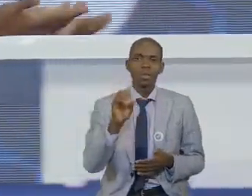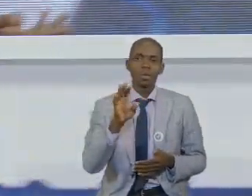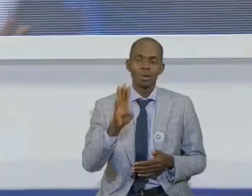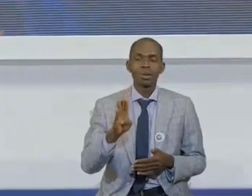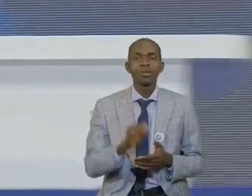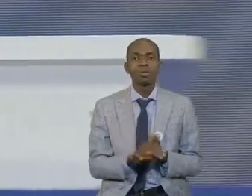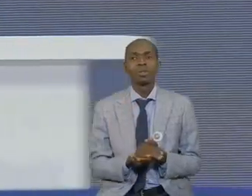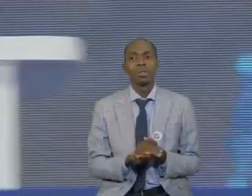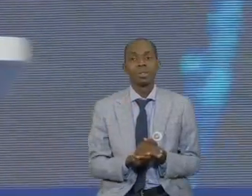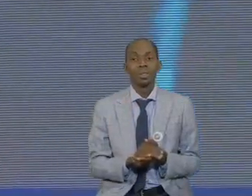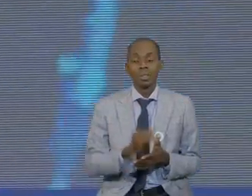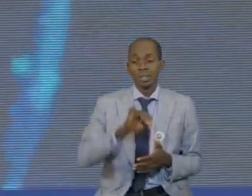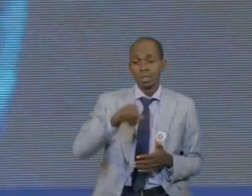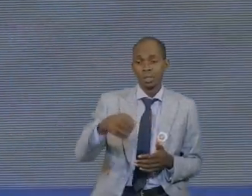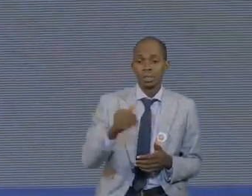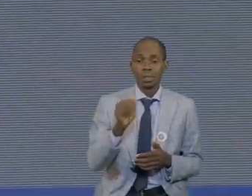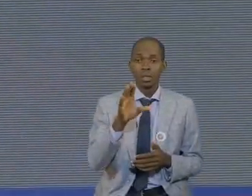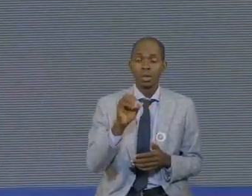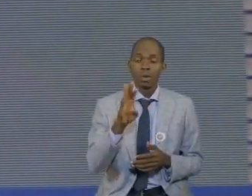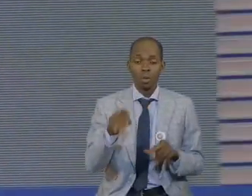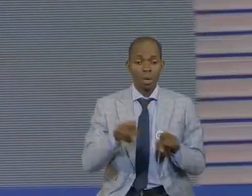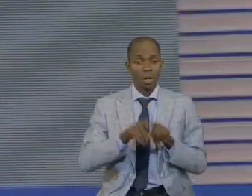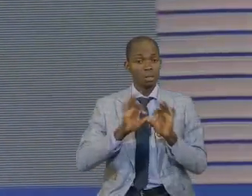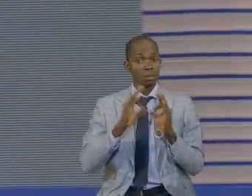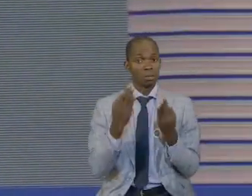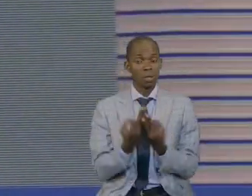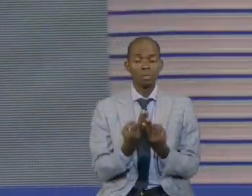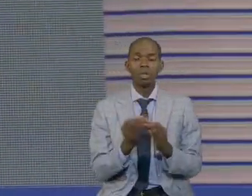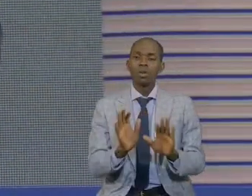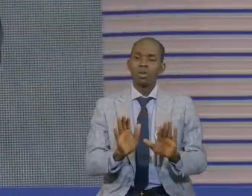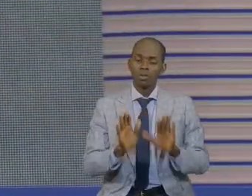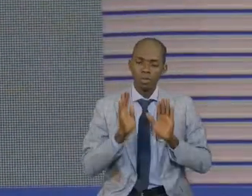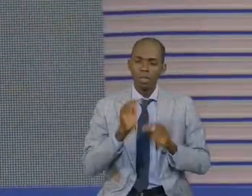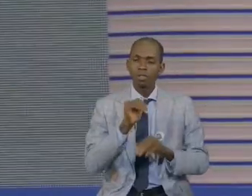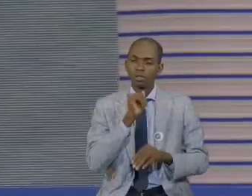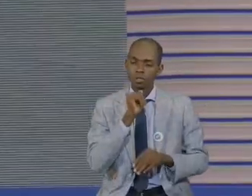Jacob as a family, "Fear thou not, Jacob.